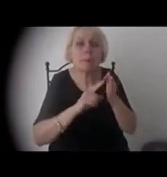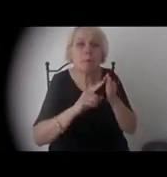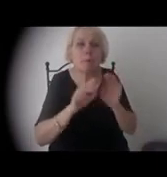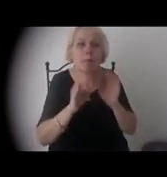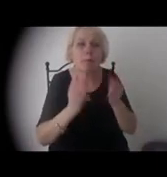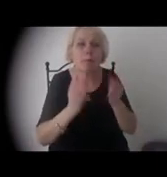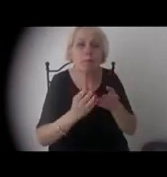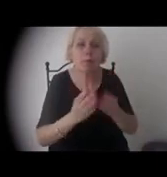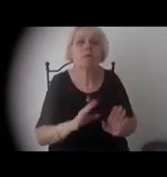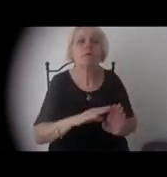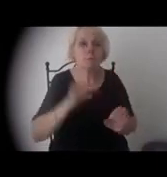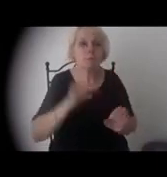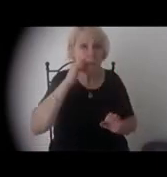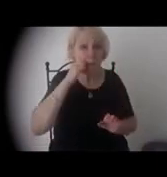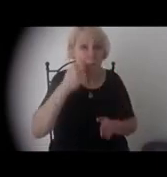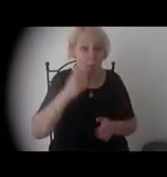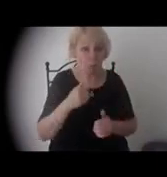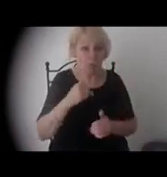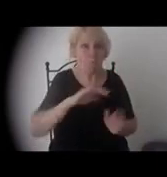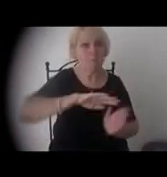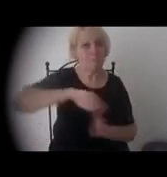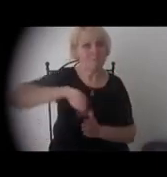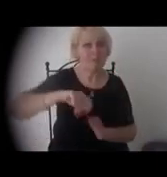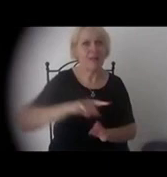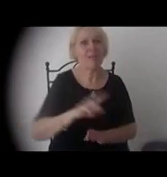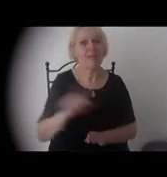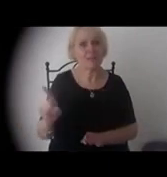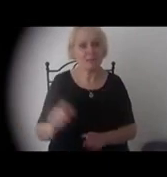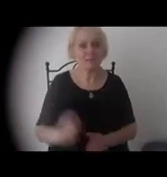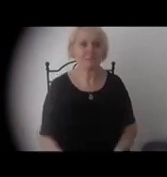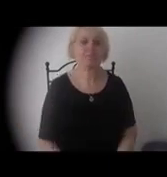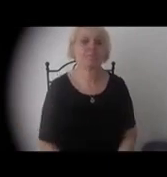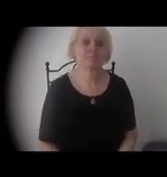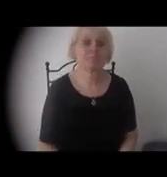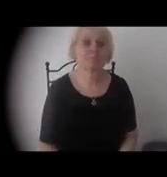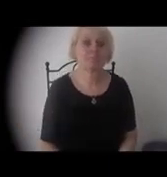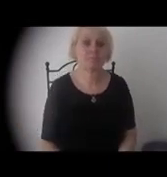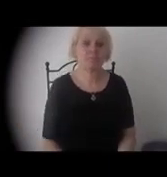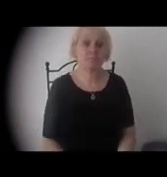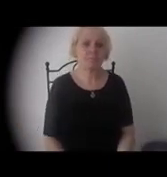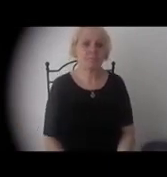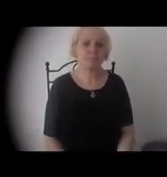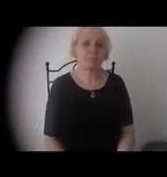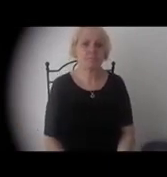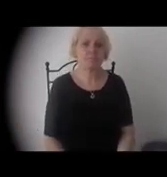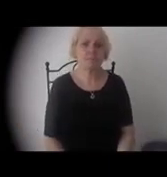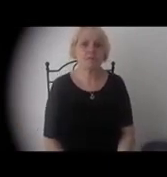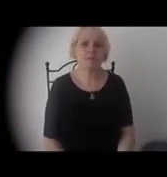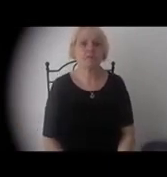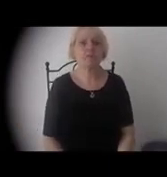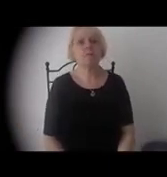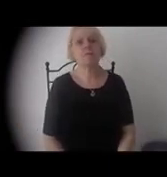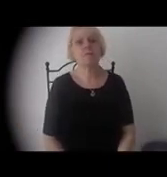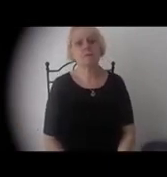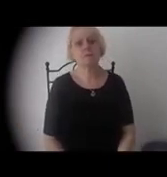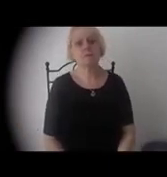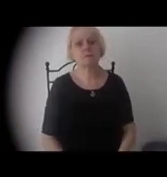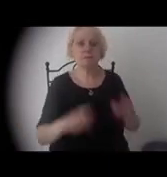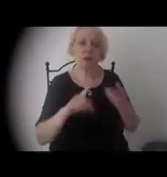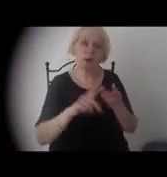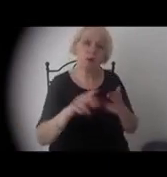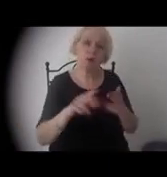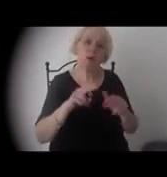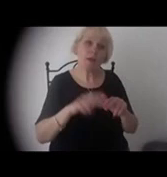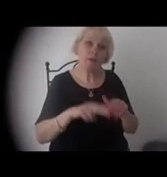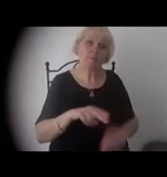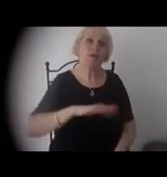So I think briefly from our point of view, because I guess if children, young people weren't able to return to